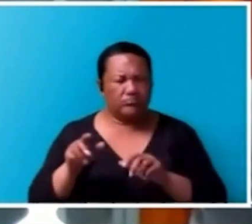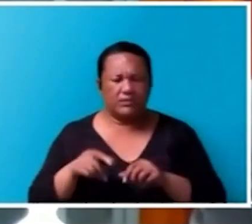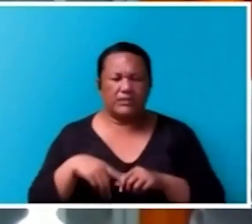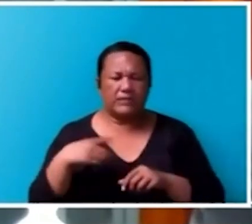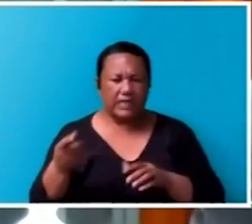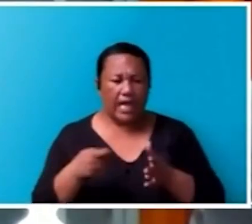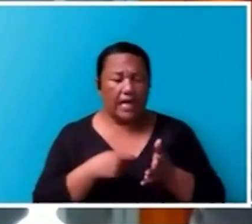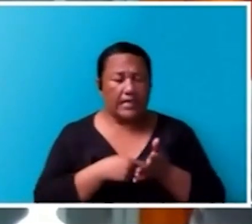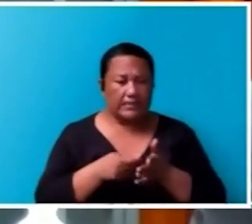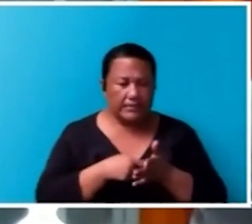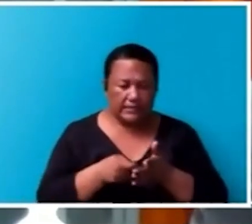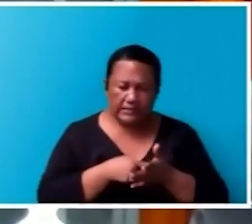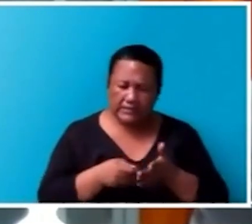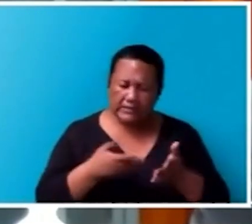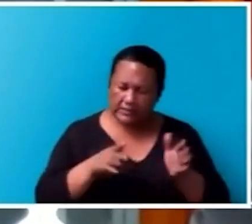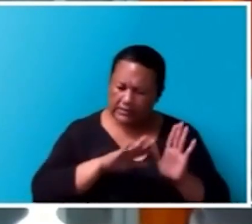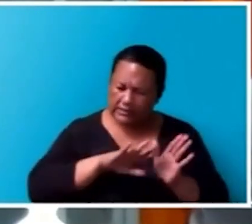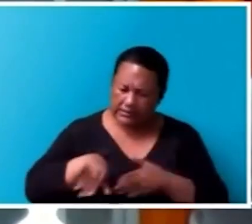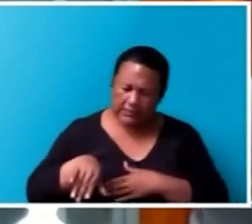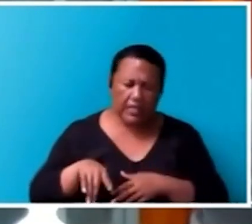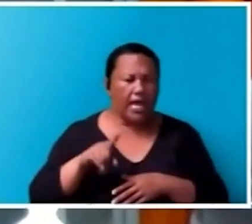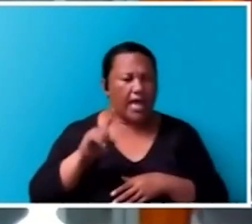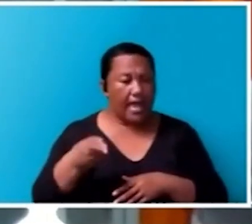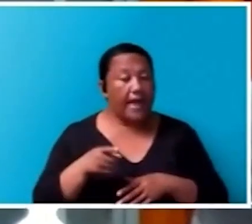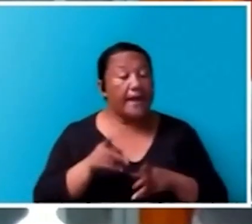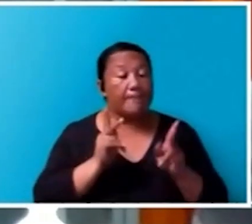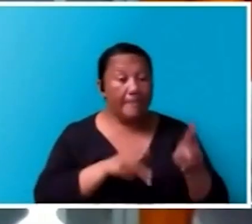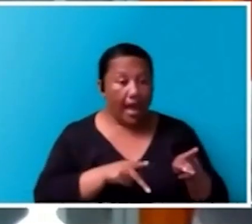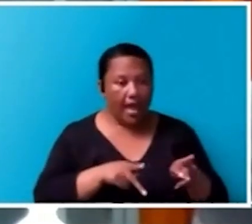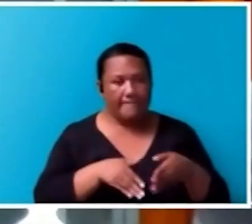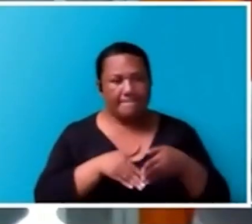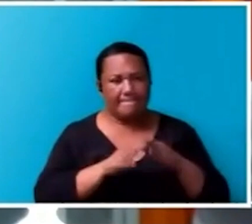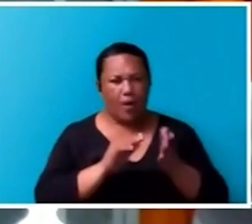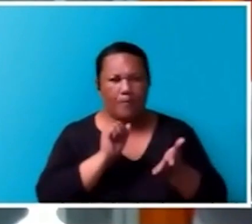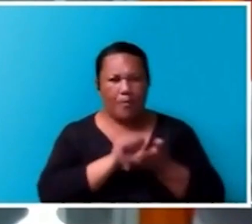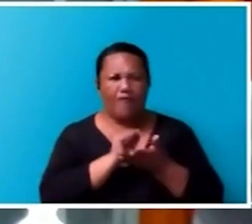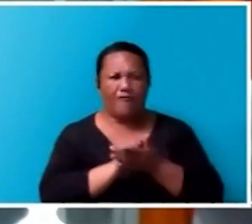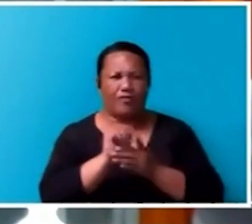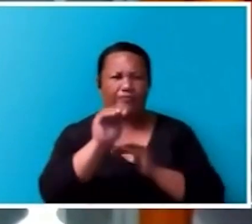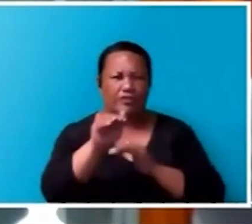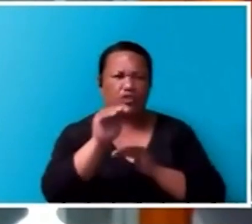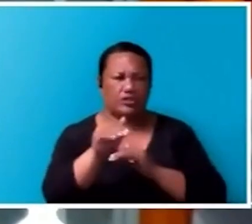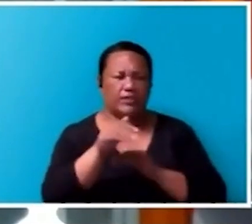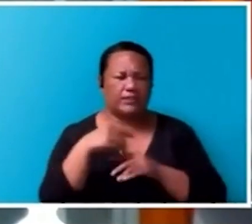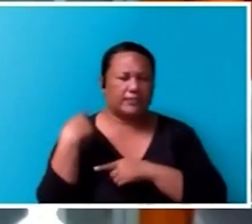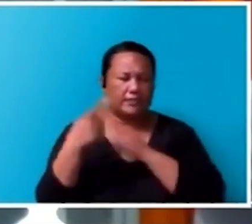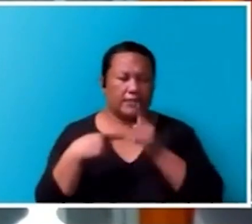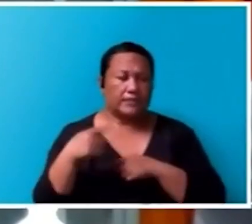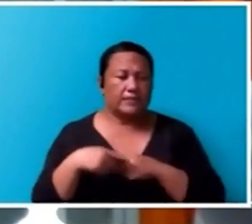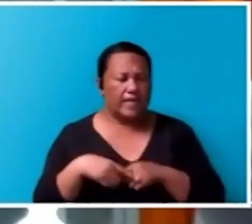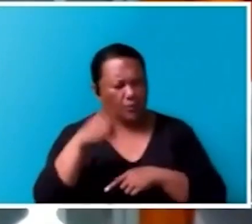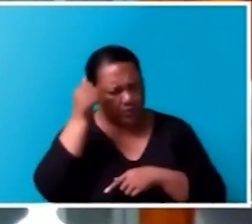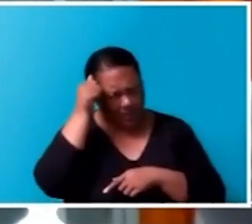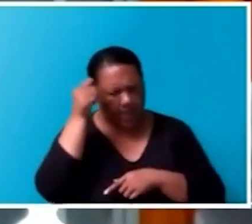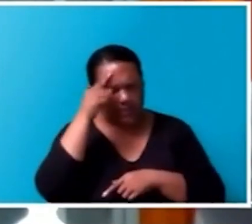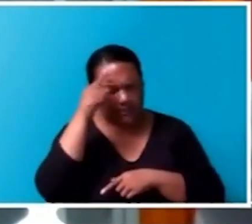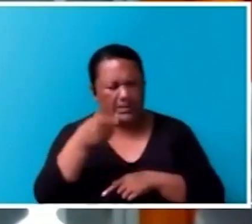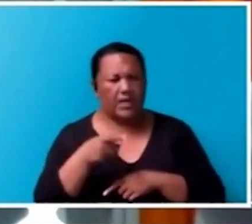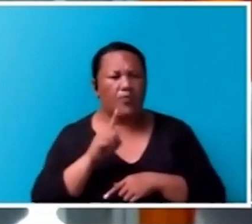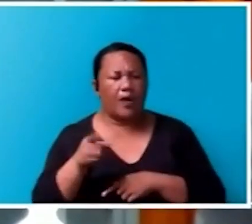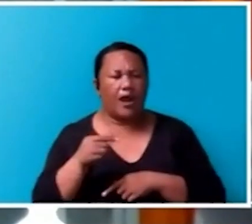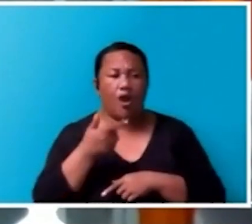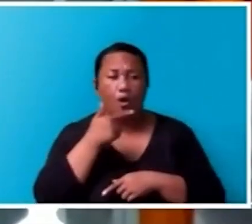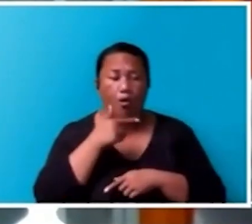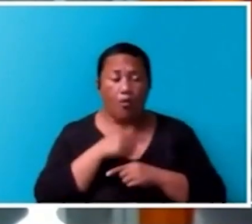and the park must be secured for future generations. By renewing the lease alone is not enough. The